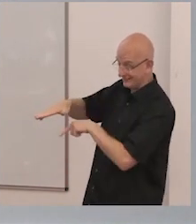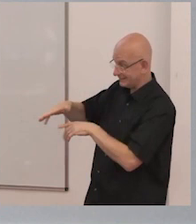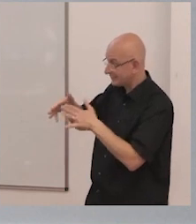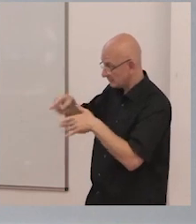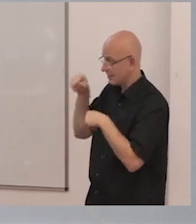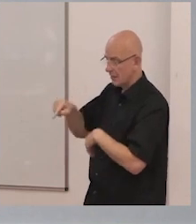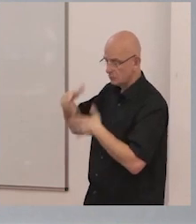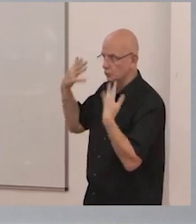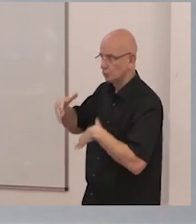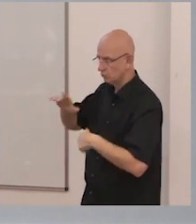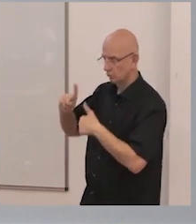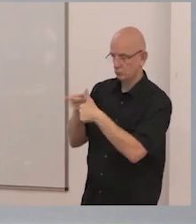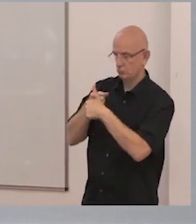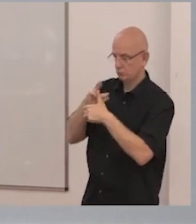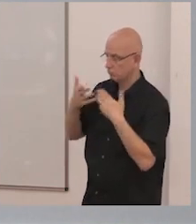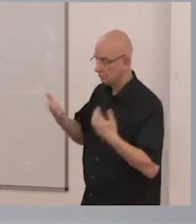from the CIC.